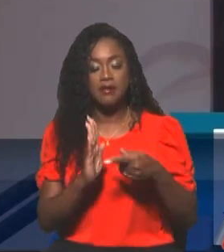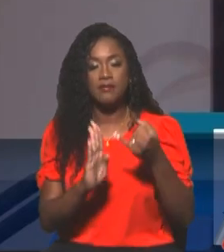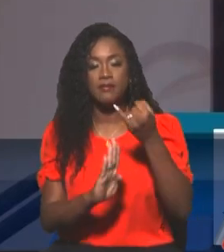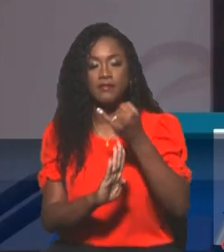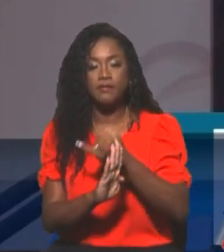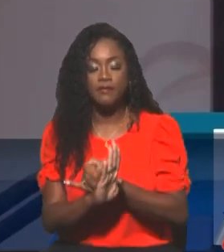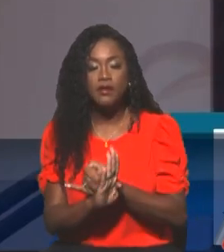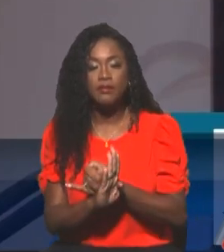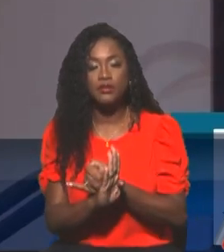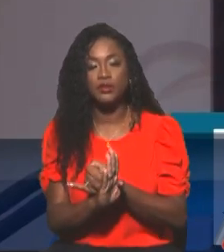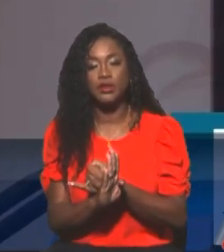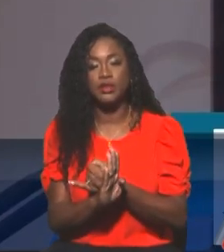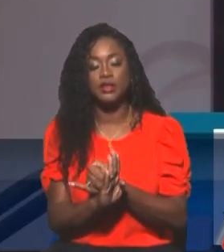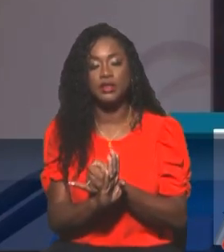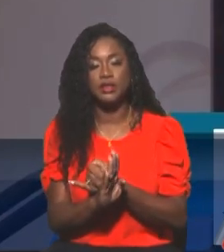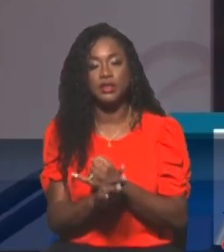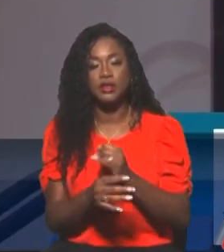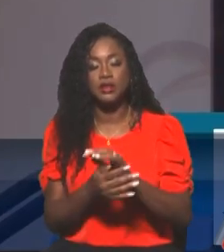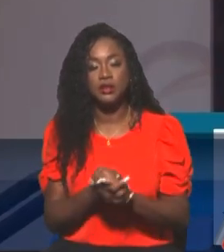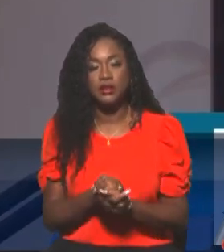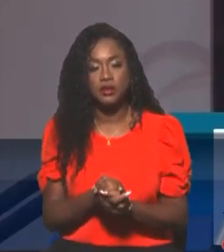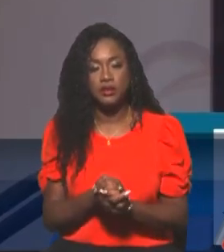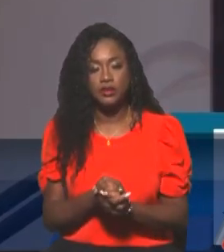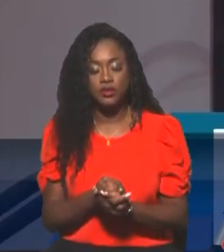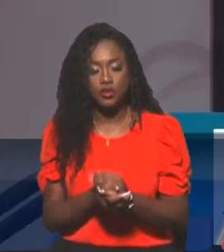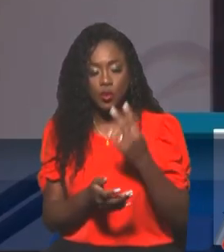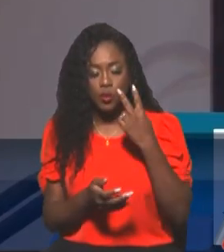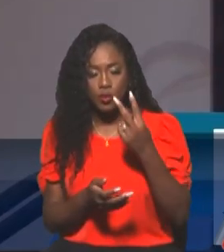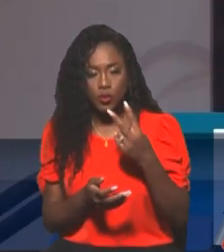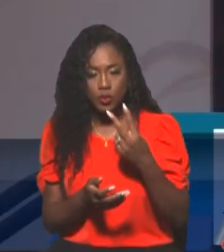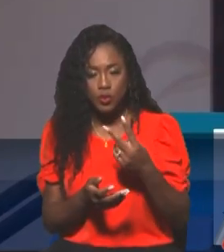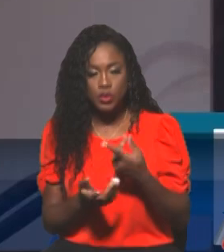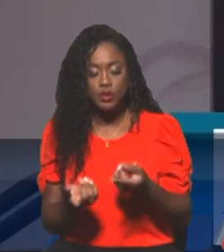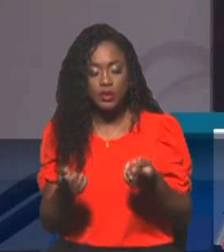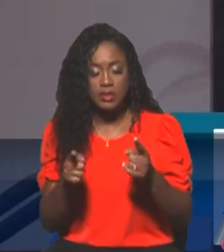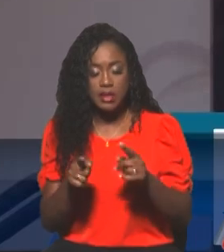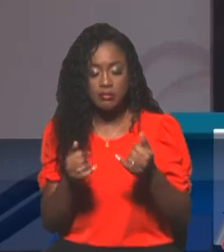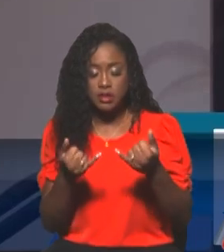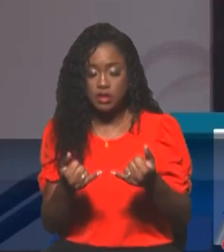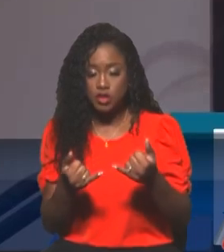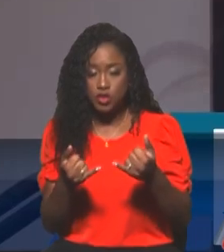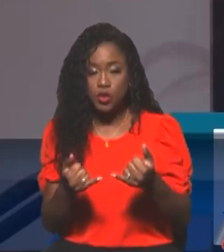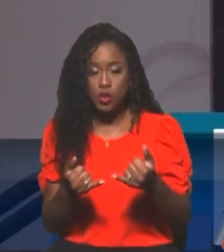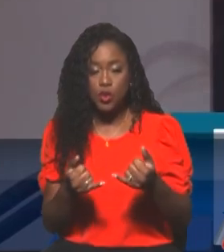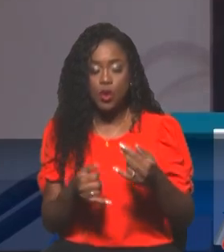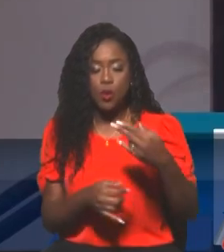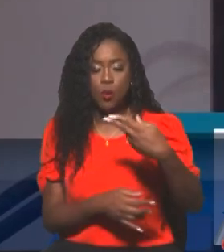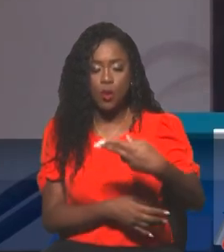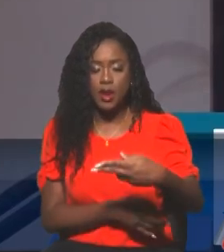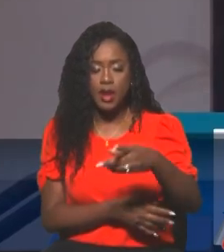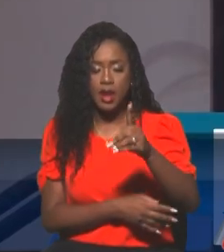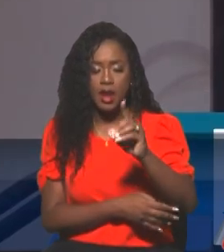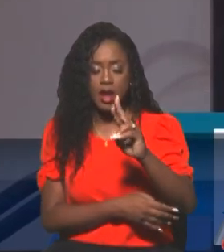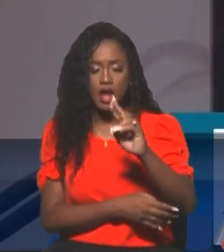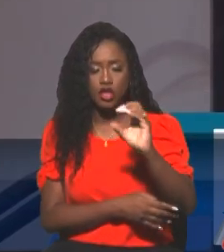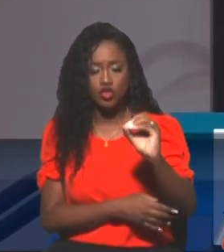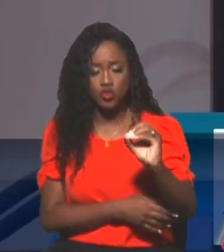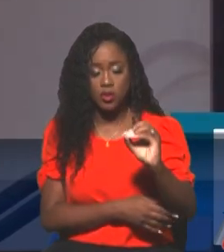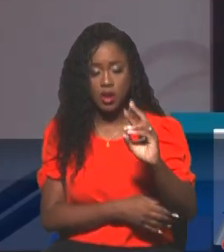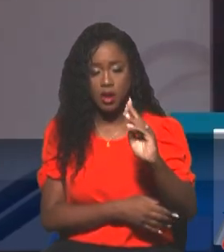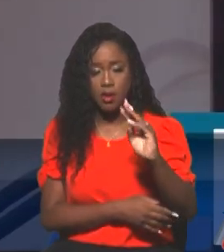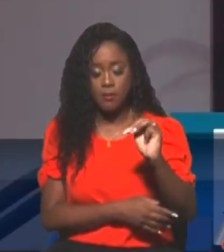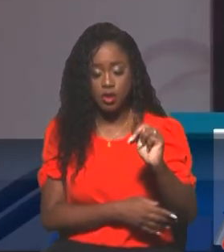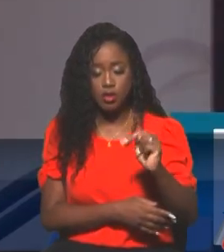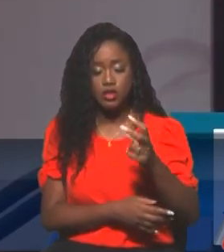and quantify the capacity of depleted hydrocarbon reservoirs and saline aquifers for the storage